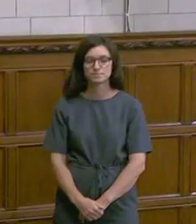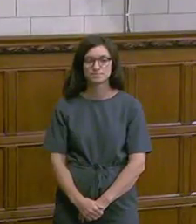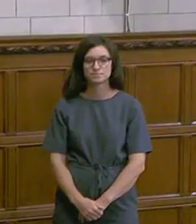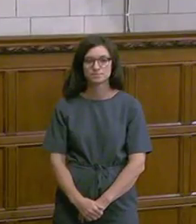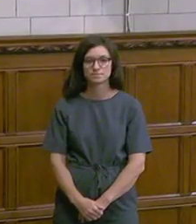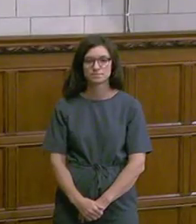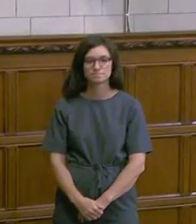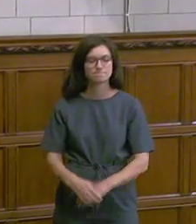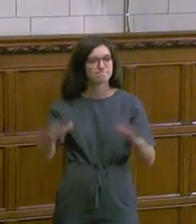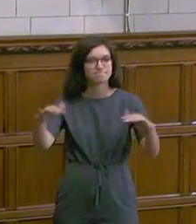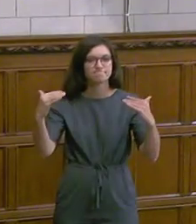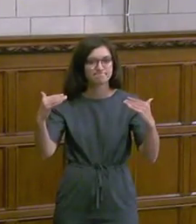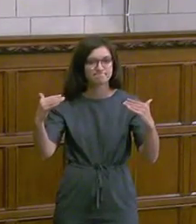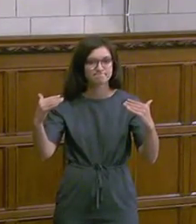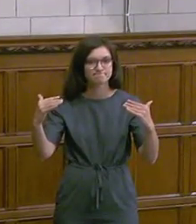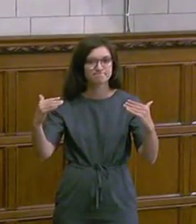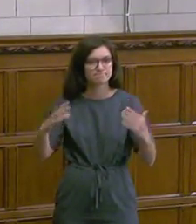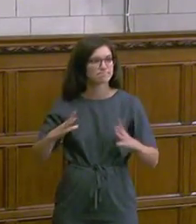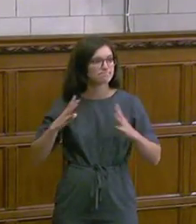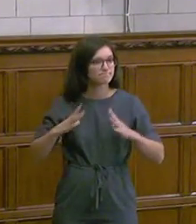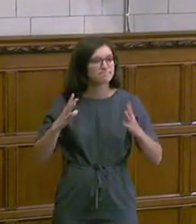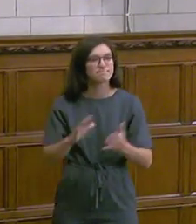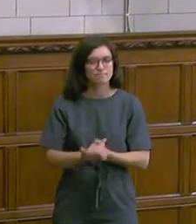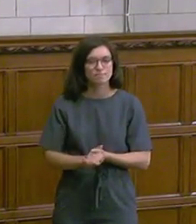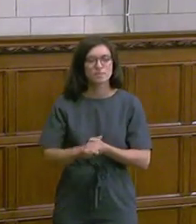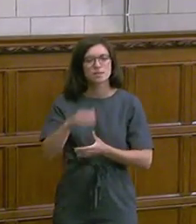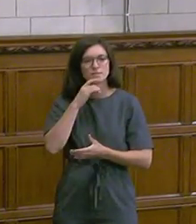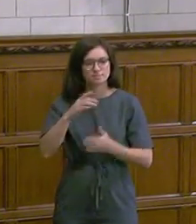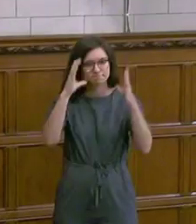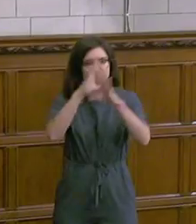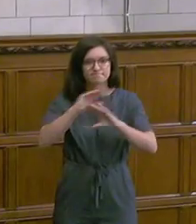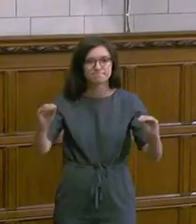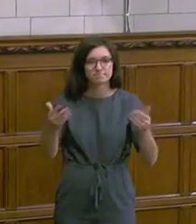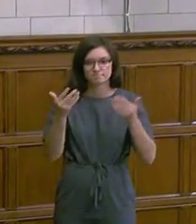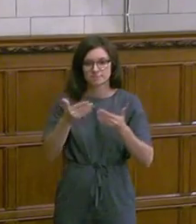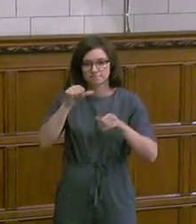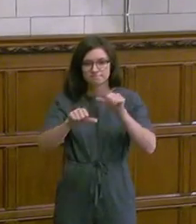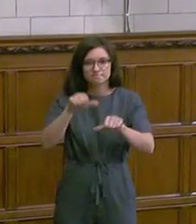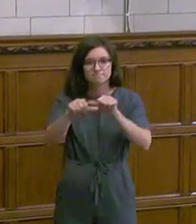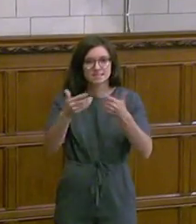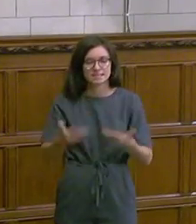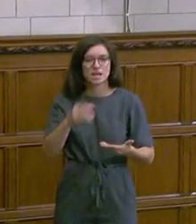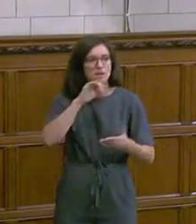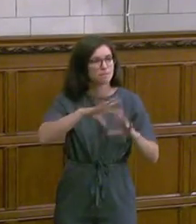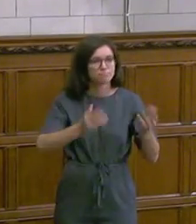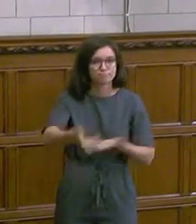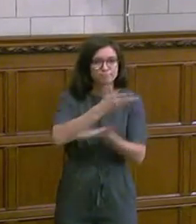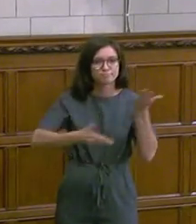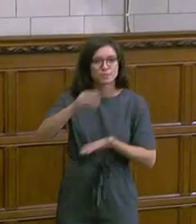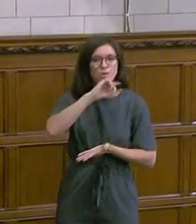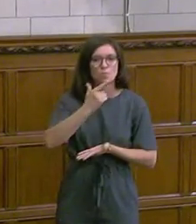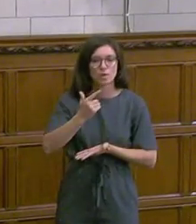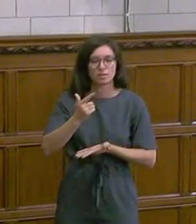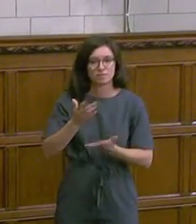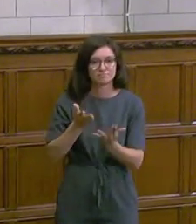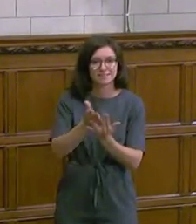Order. I draw honourable members' attention to the fact that our proceedings are being made available for people who are